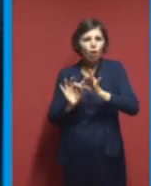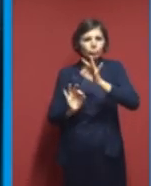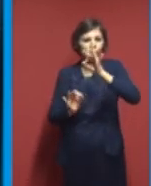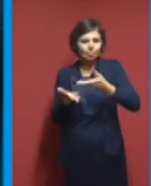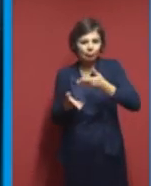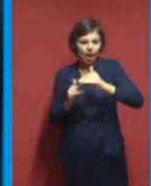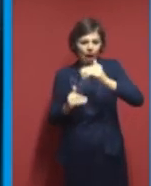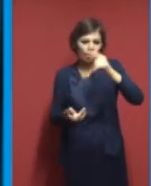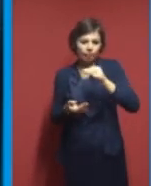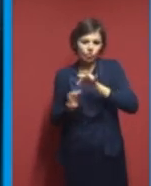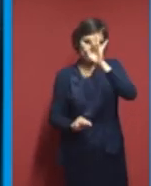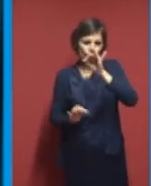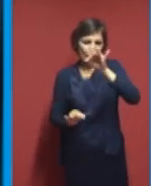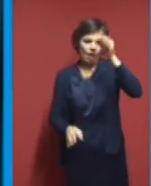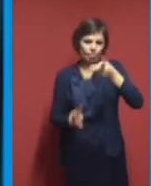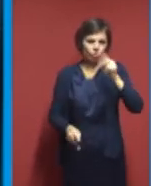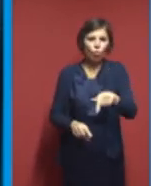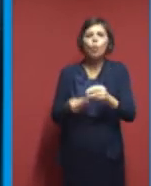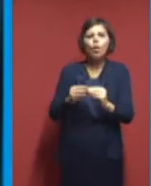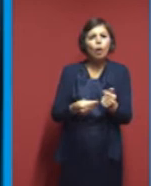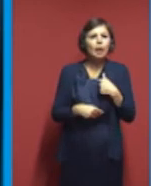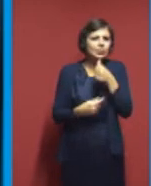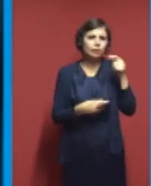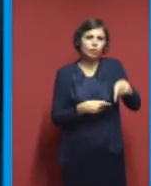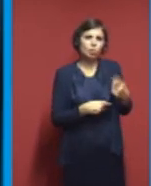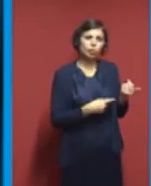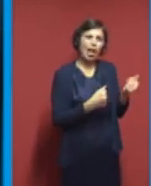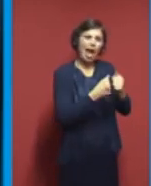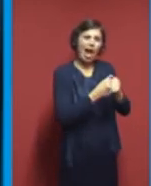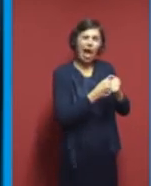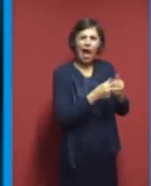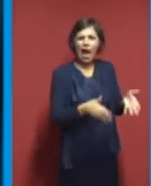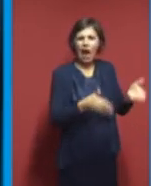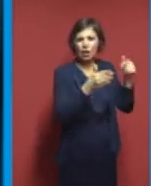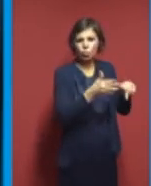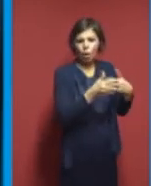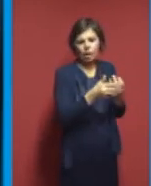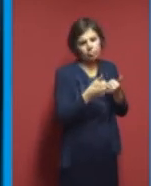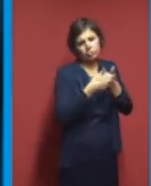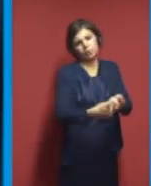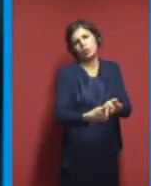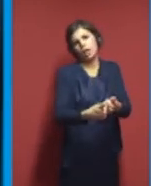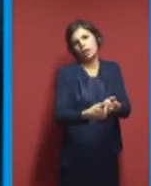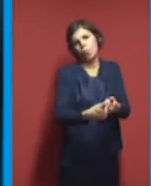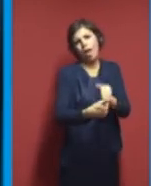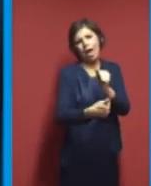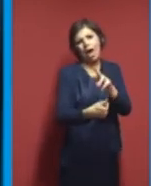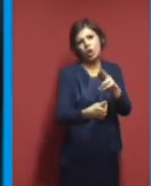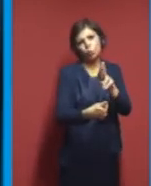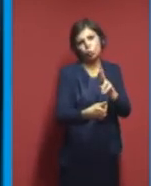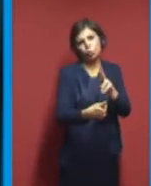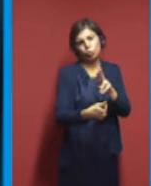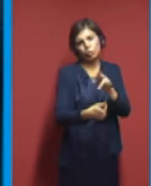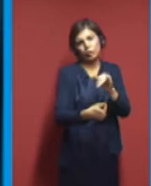that the cells need, but also to be able to read out from the cells what is their pH, what is their glucose, and so on, and coordinate all of that. And one of